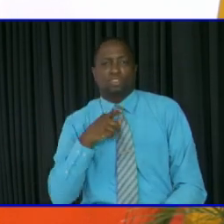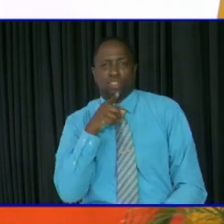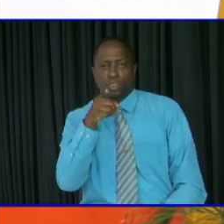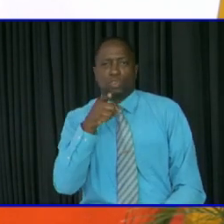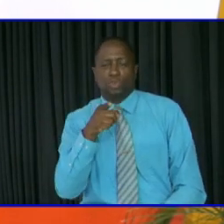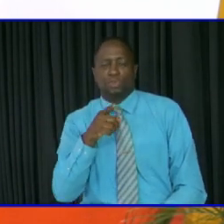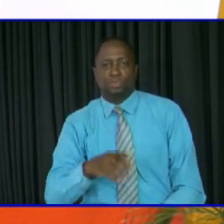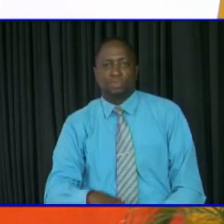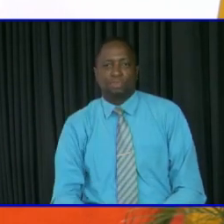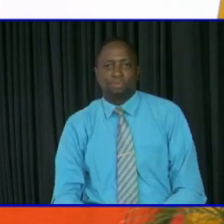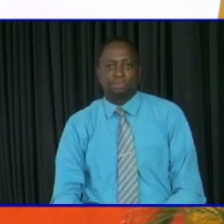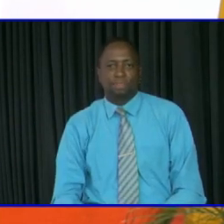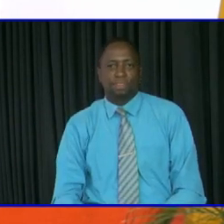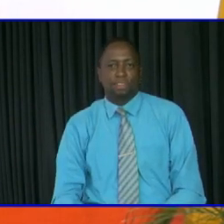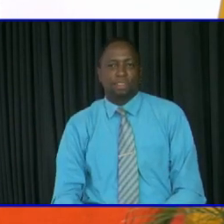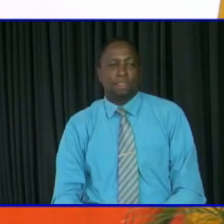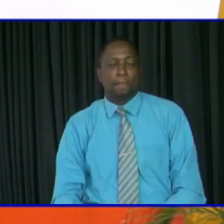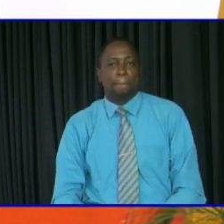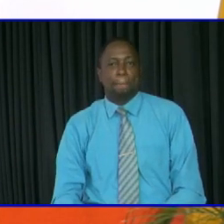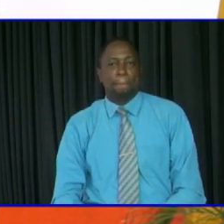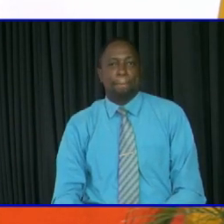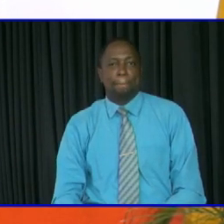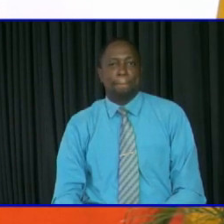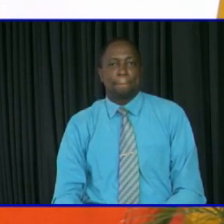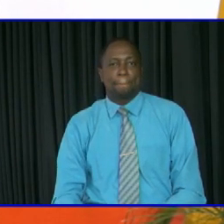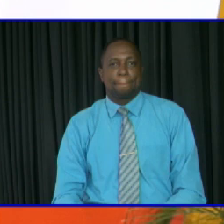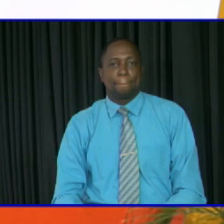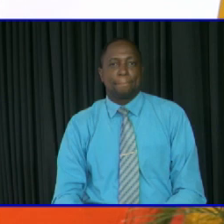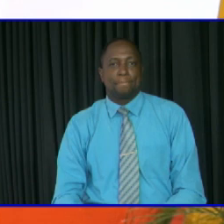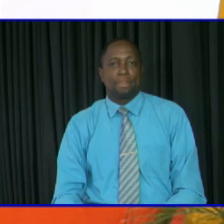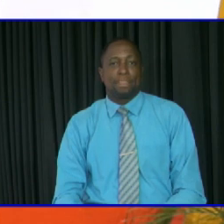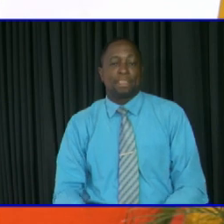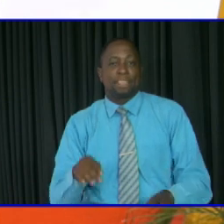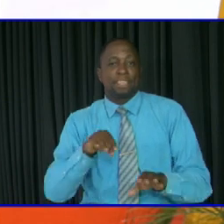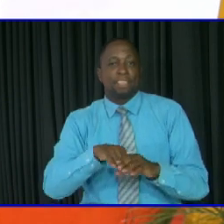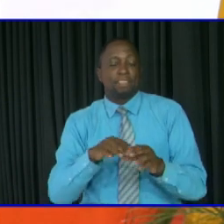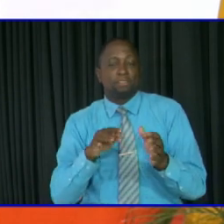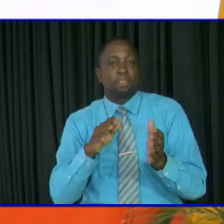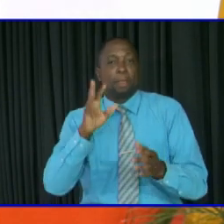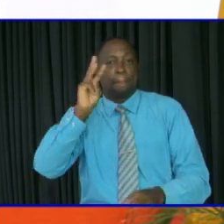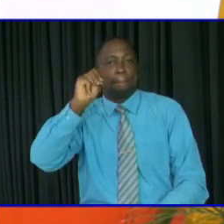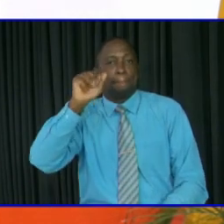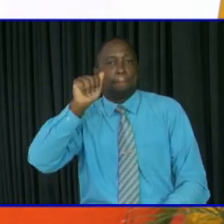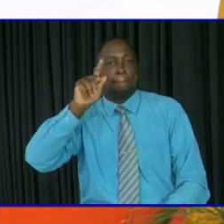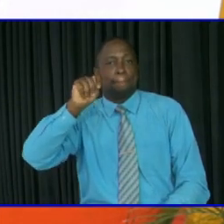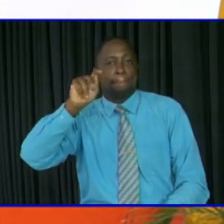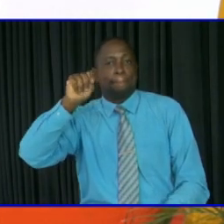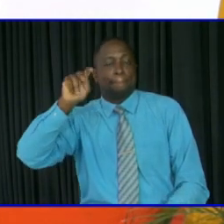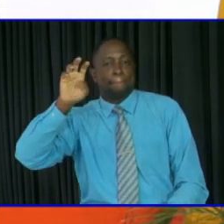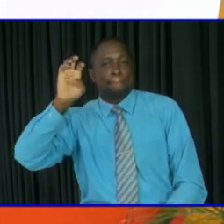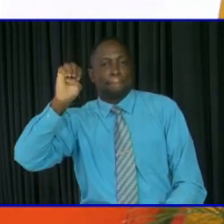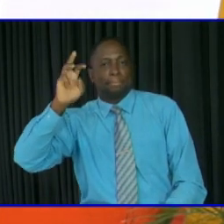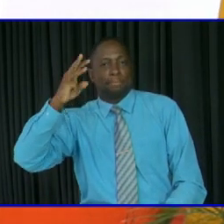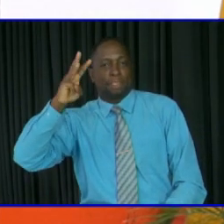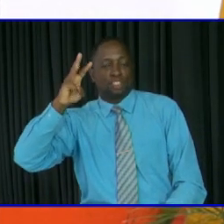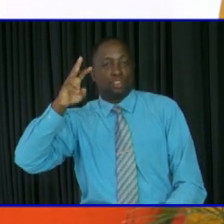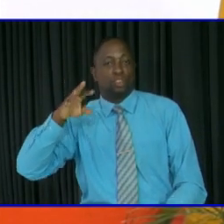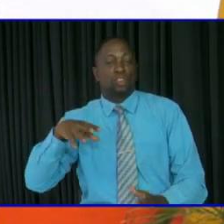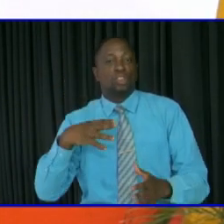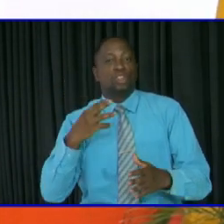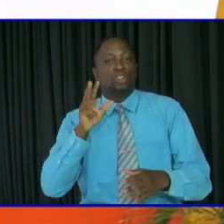of virgin are you?'" In Matthew 25, 1 to